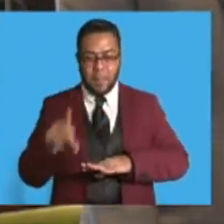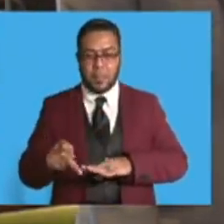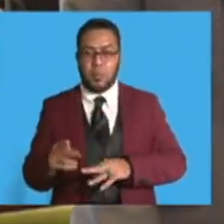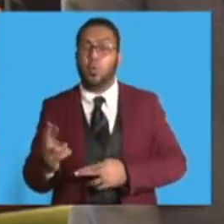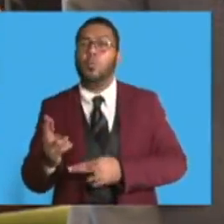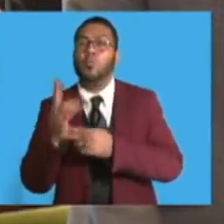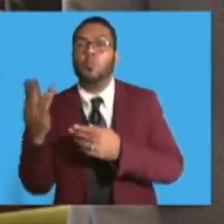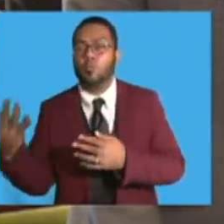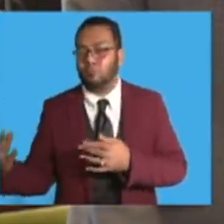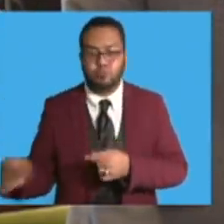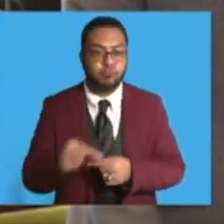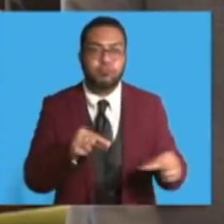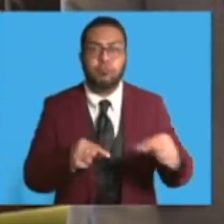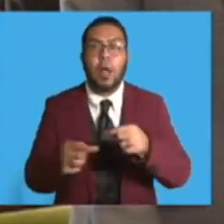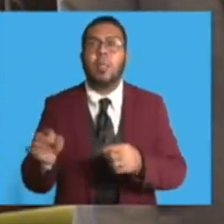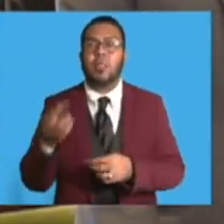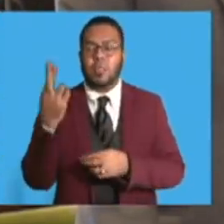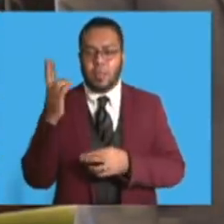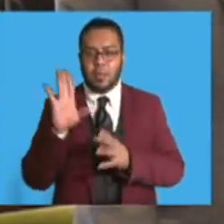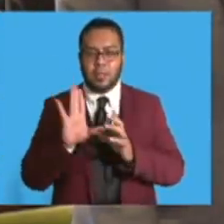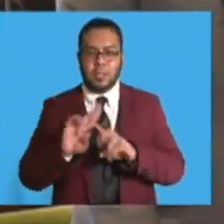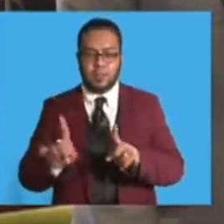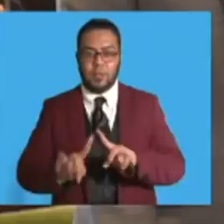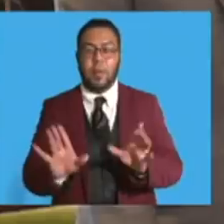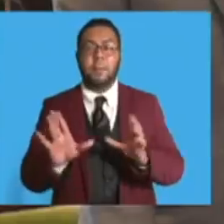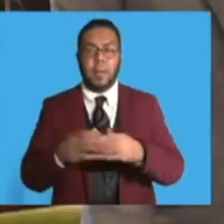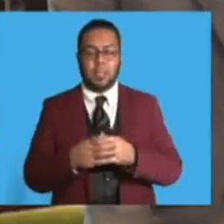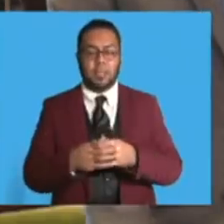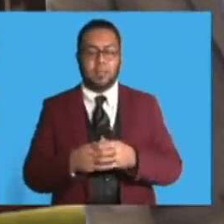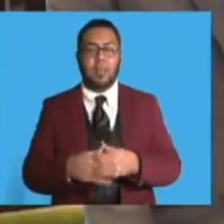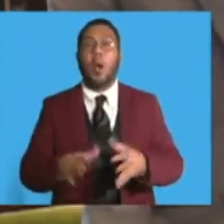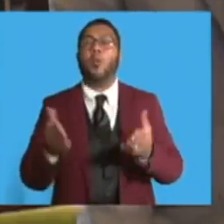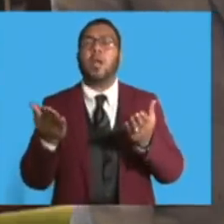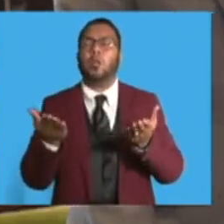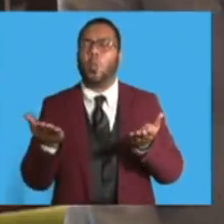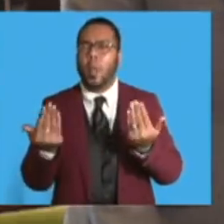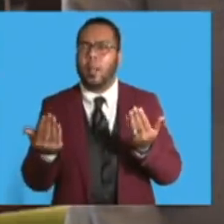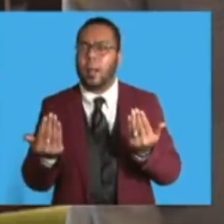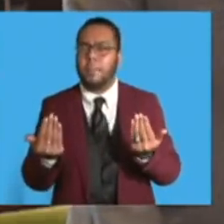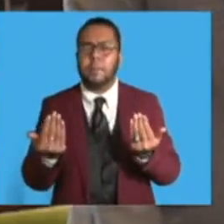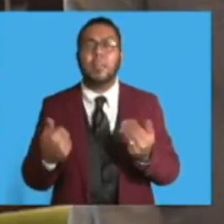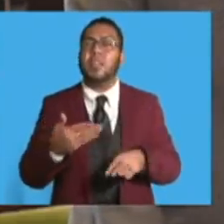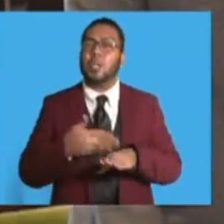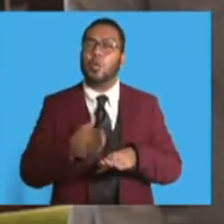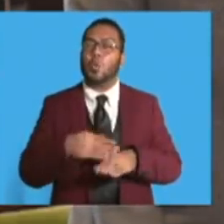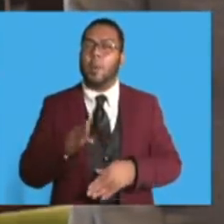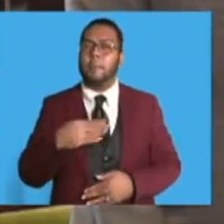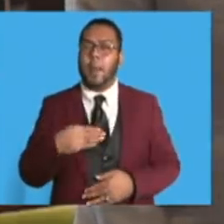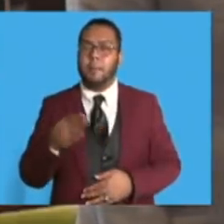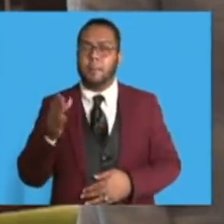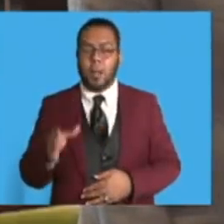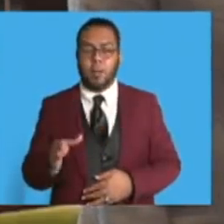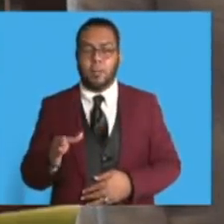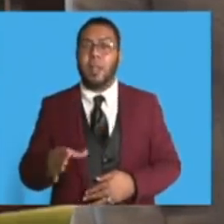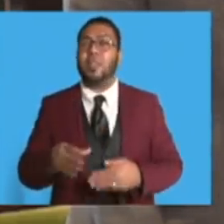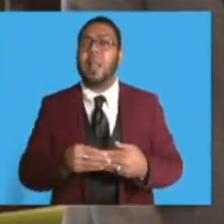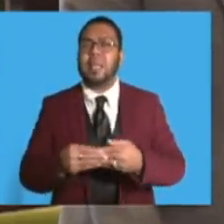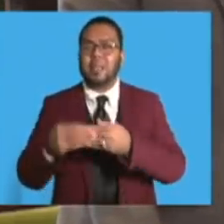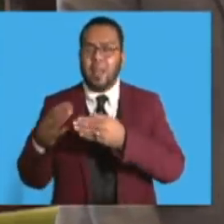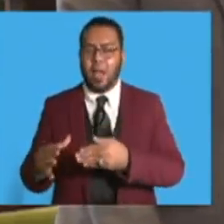parties. In particular, Madam Speaker, I would like to welcome all the new members more so particularly the Honourable Leader of